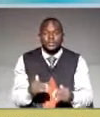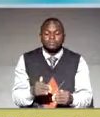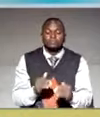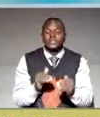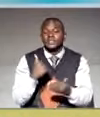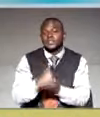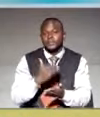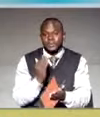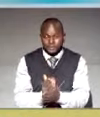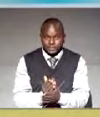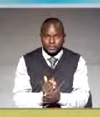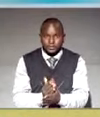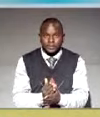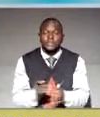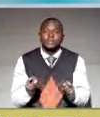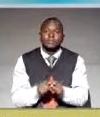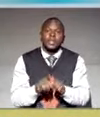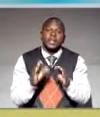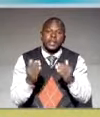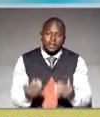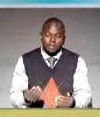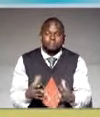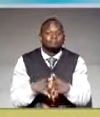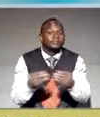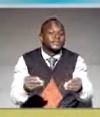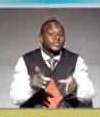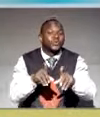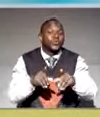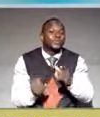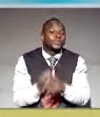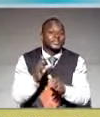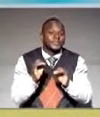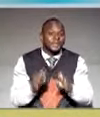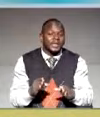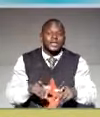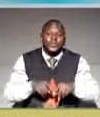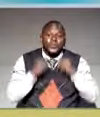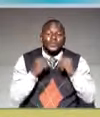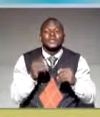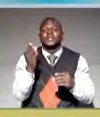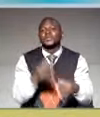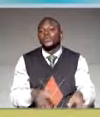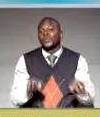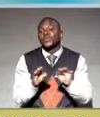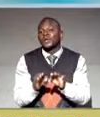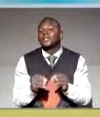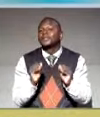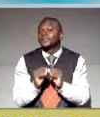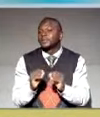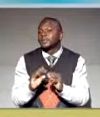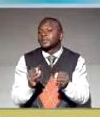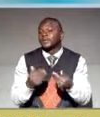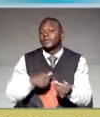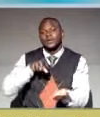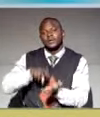subsector. We could therefore not miss this opportunity to host the two important meetings, given our